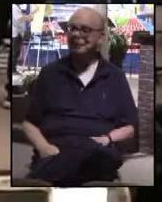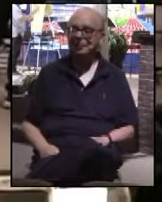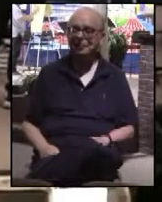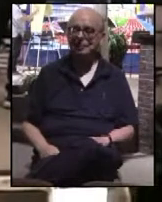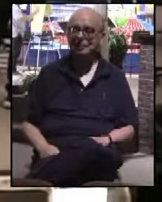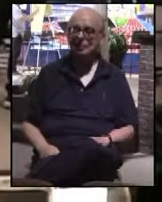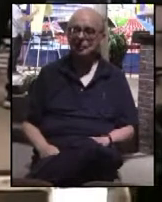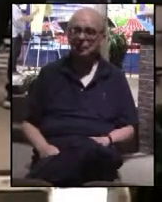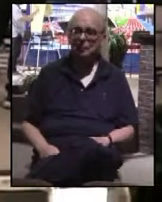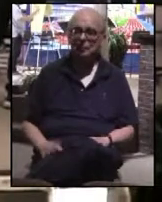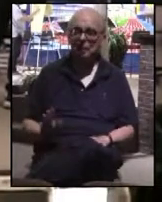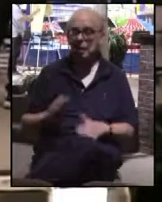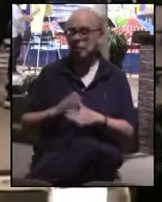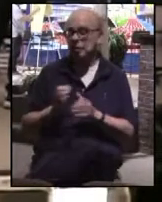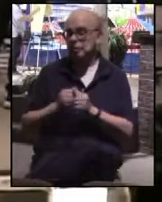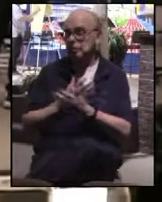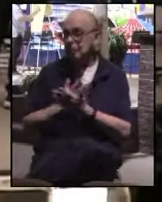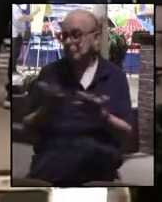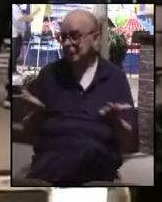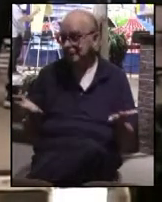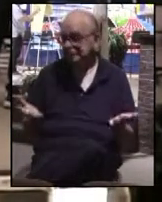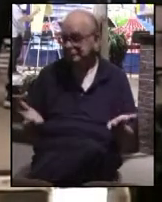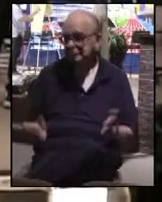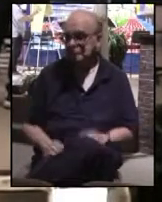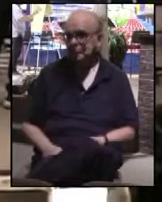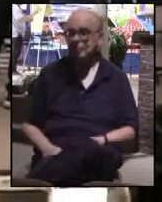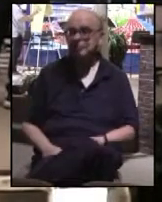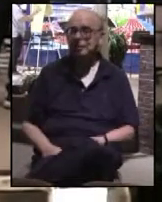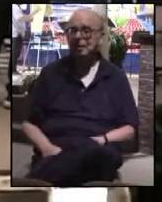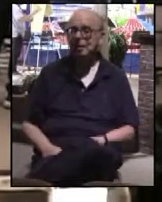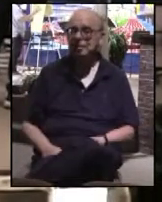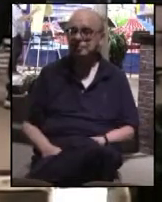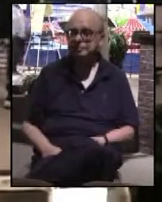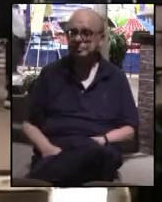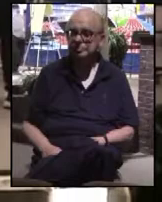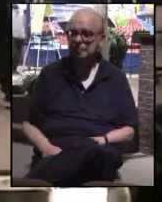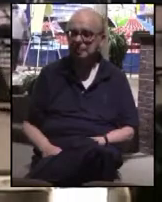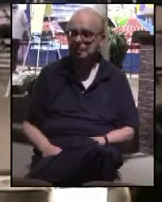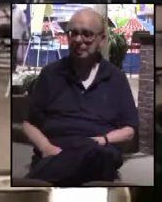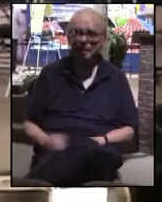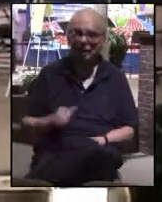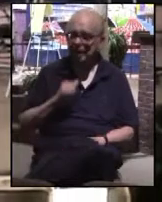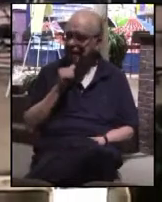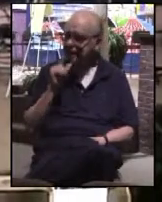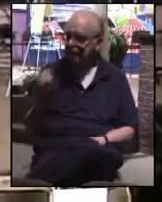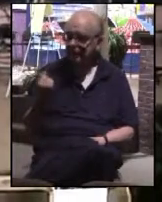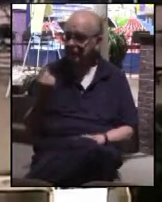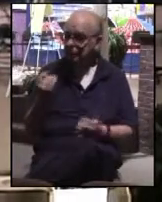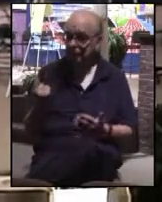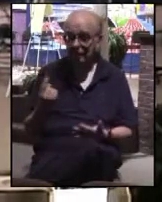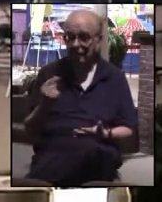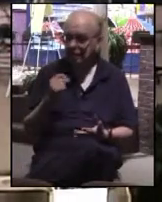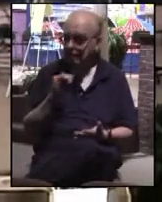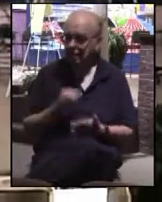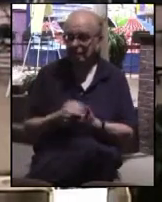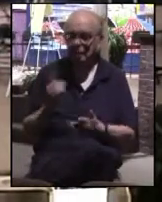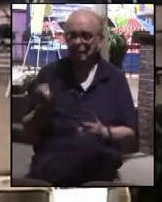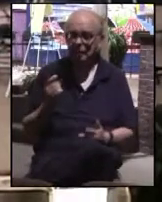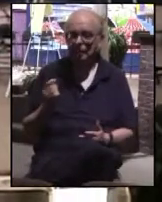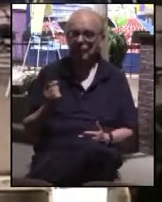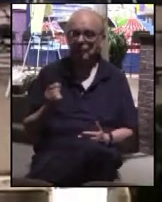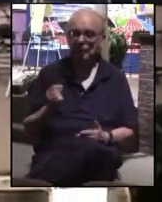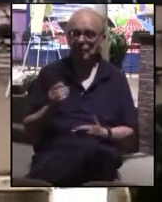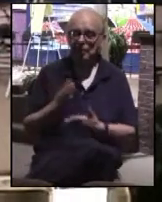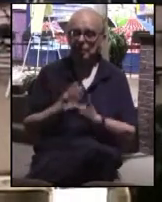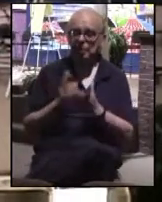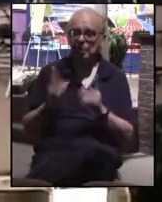it's can i share with you something it's not just this one someone posted on